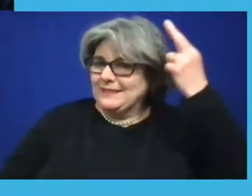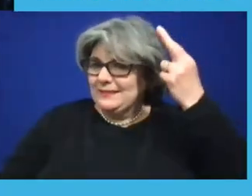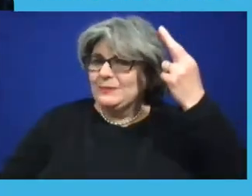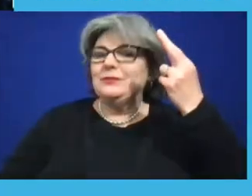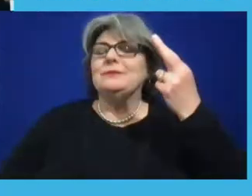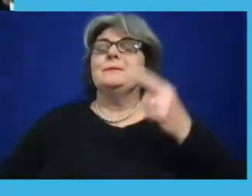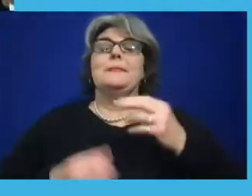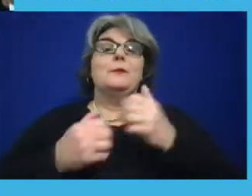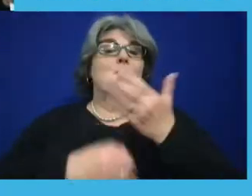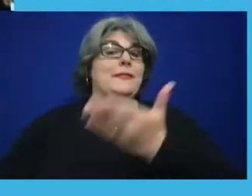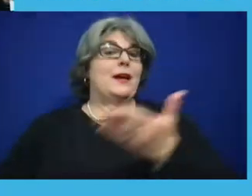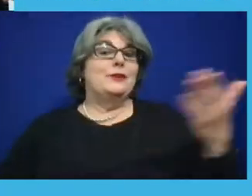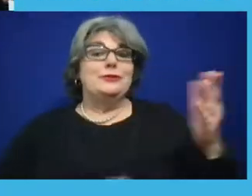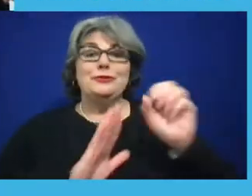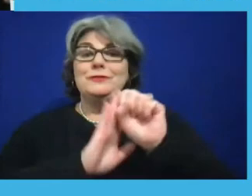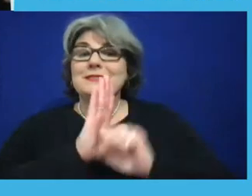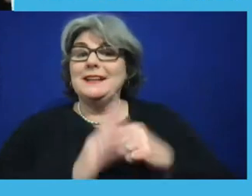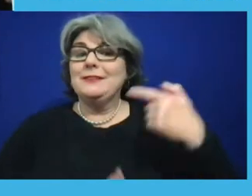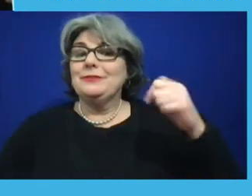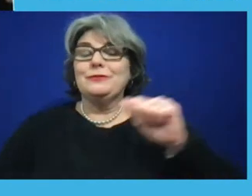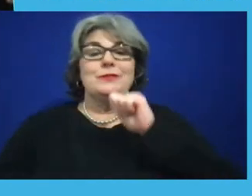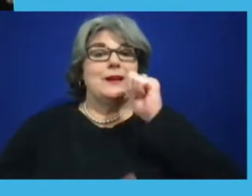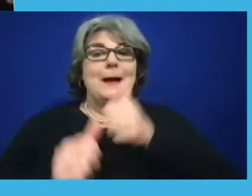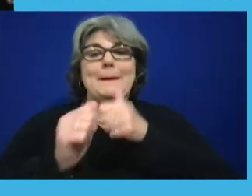You did that.